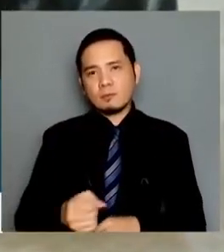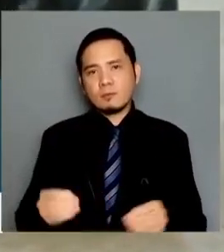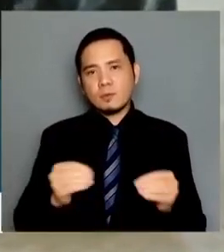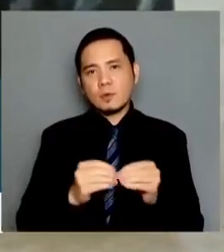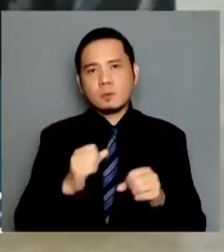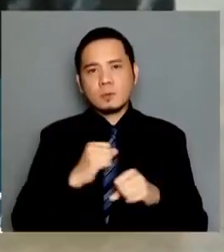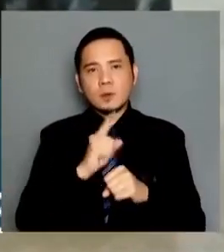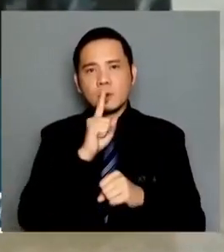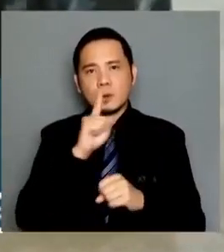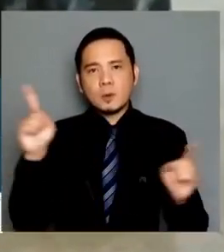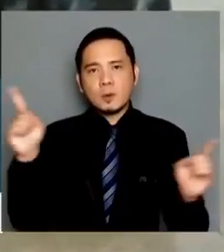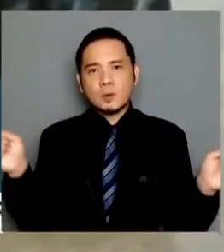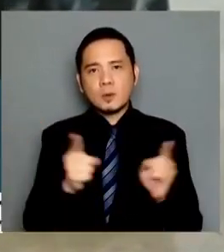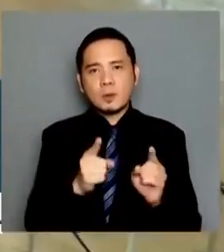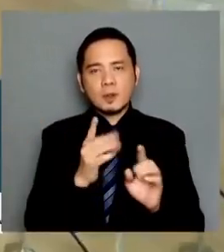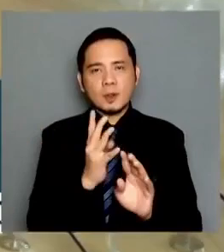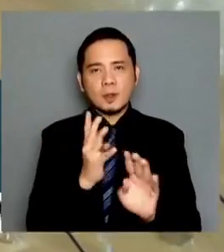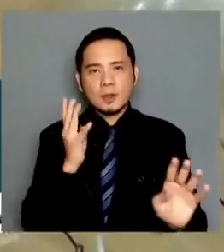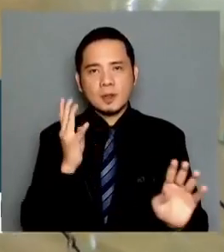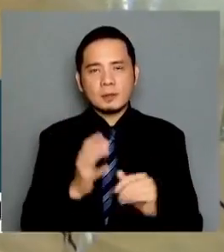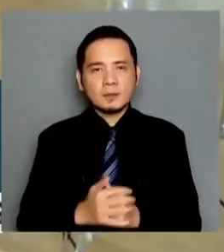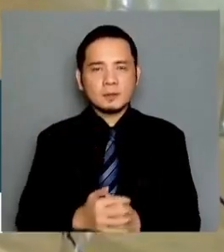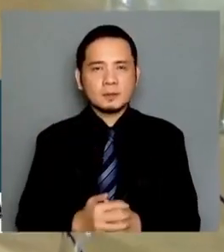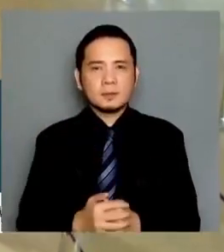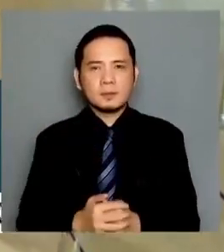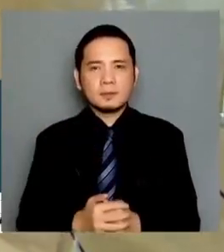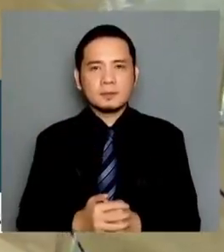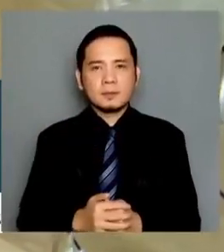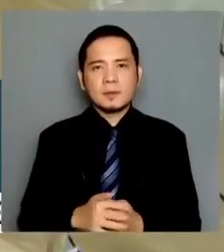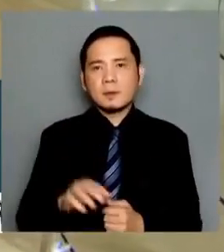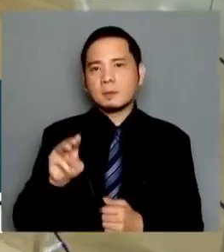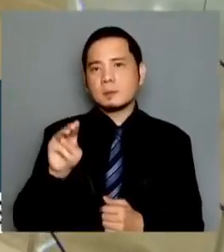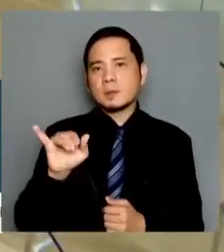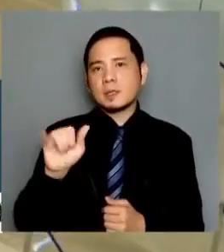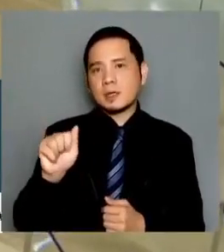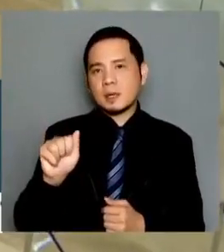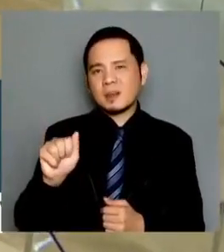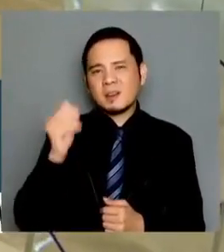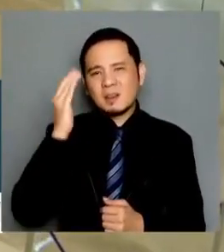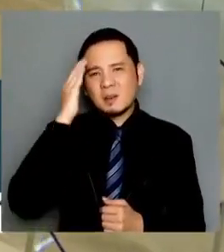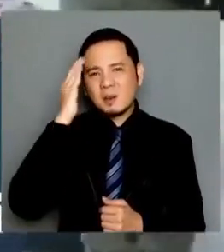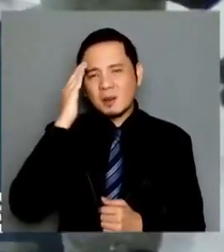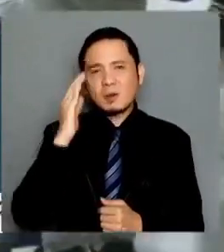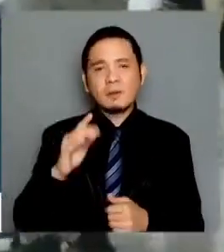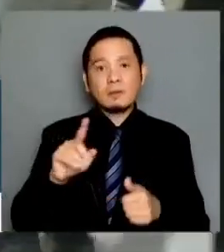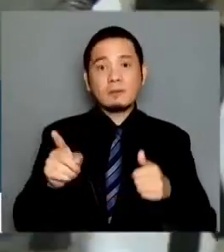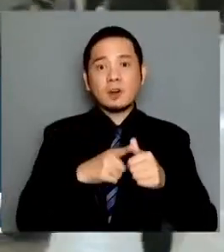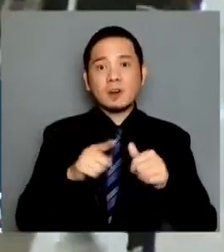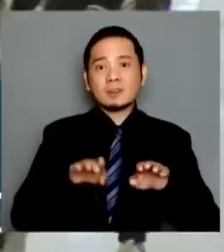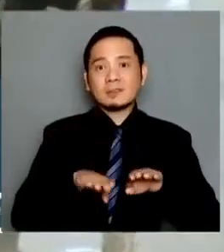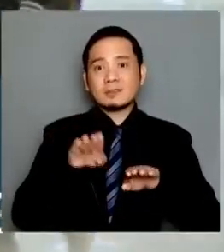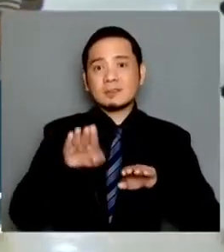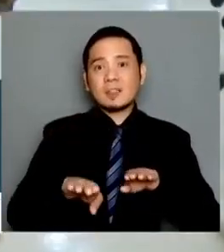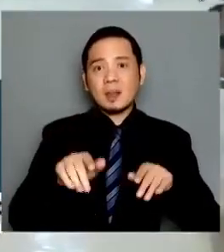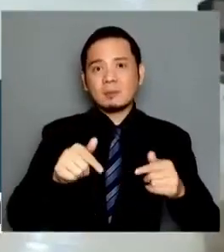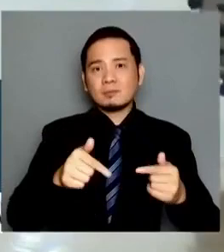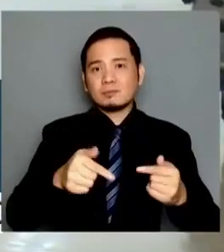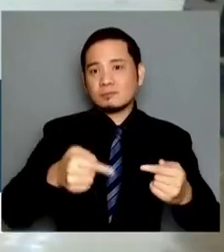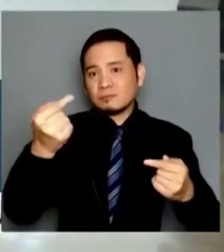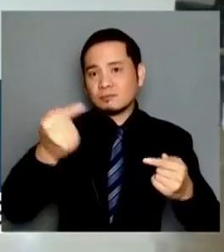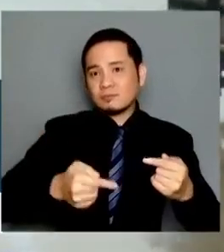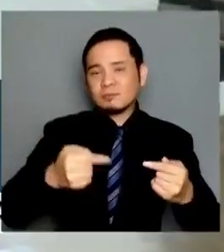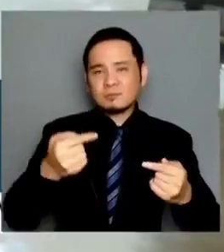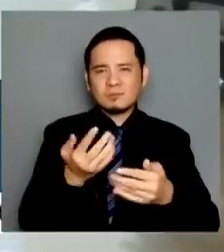the check-in counters and baggage areas. MIA has removed the initial security screening at the entrances of NAIA.